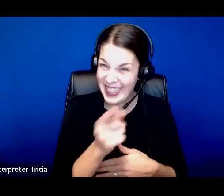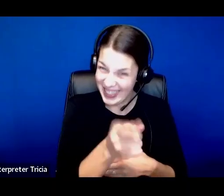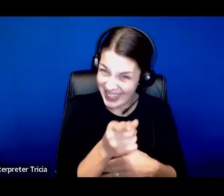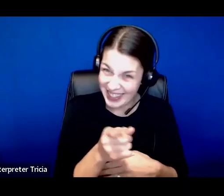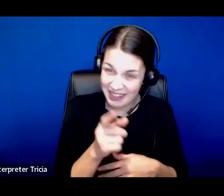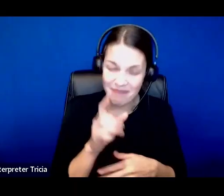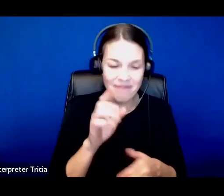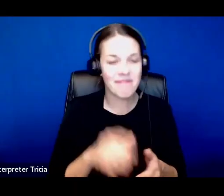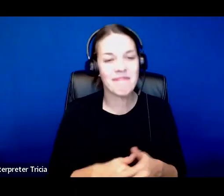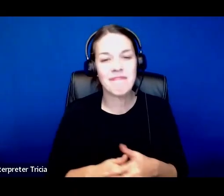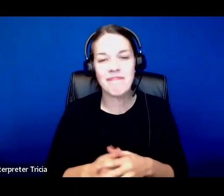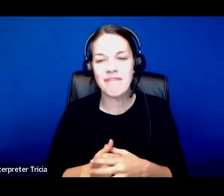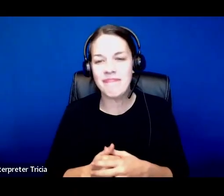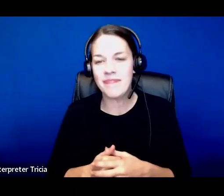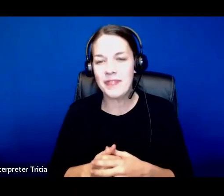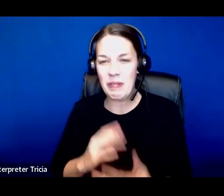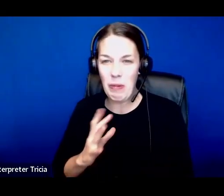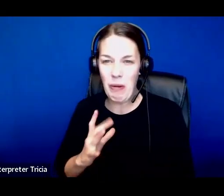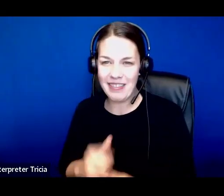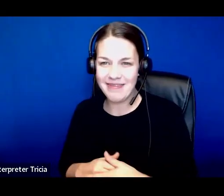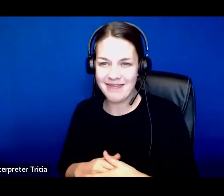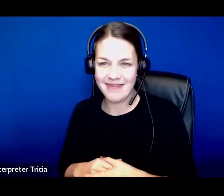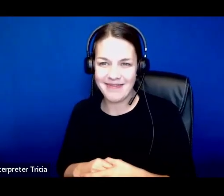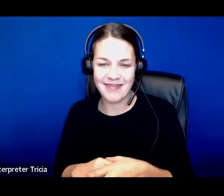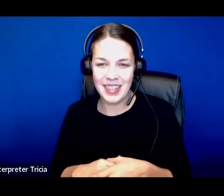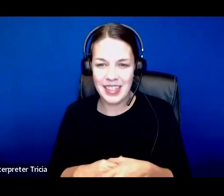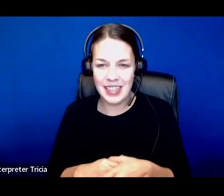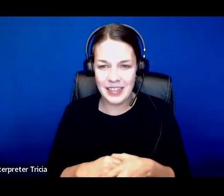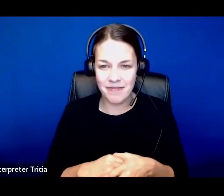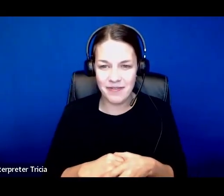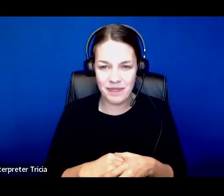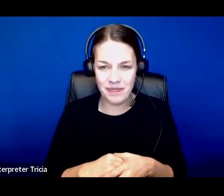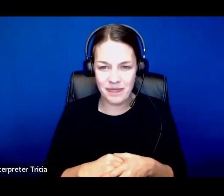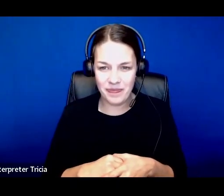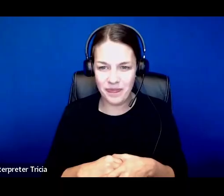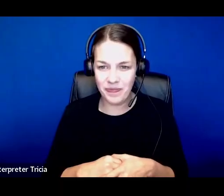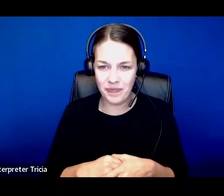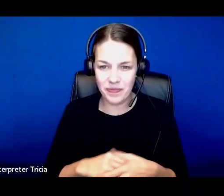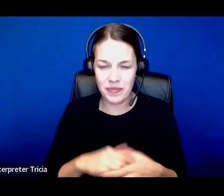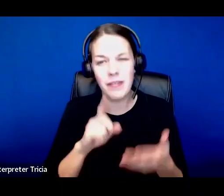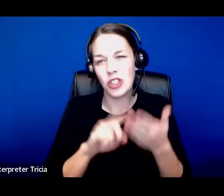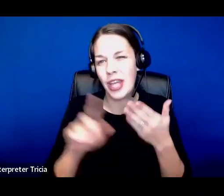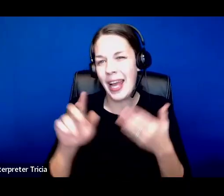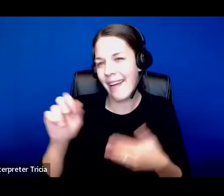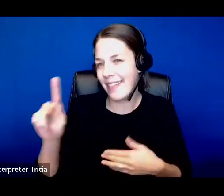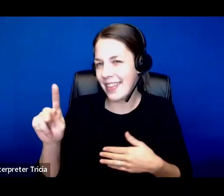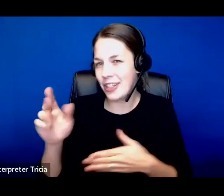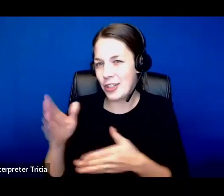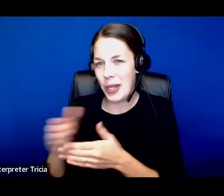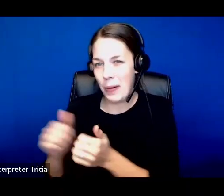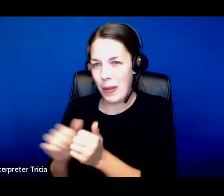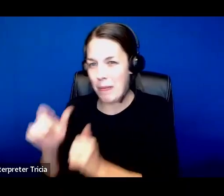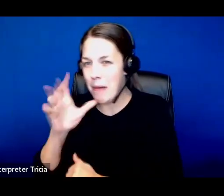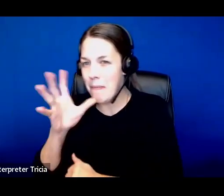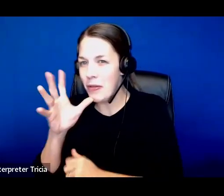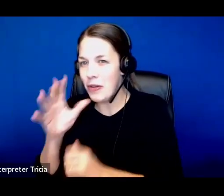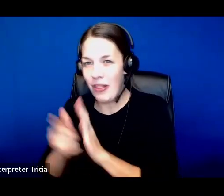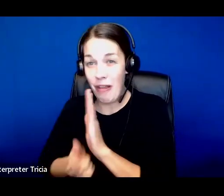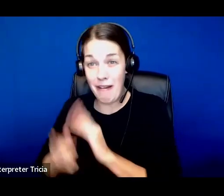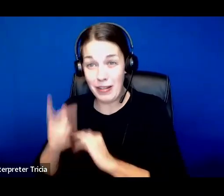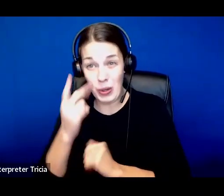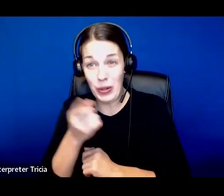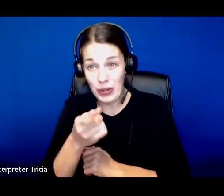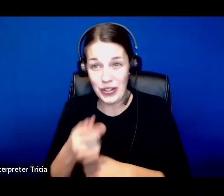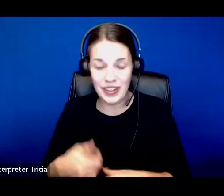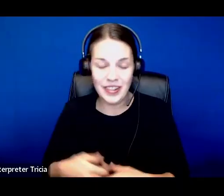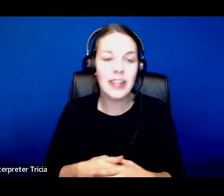there. So that was very cool. So I'll have to check out the link and share it with her.